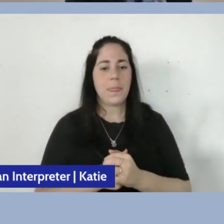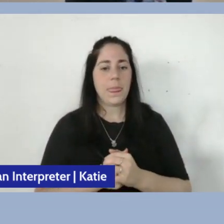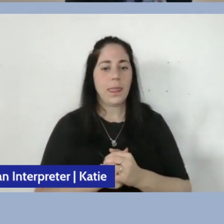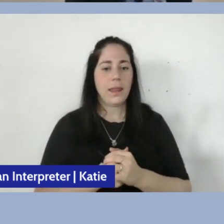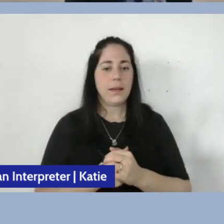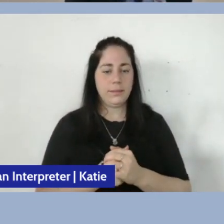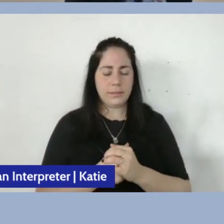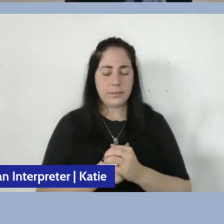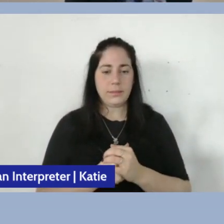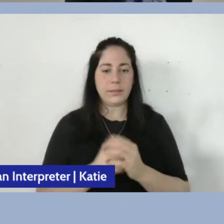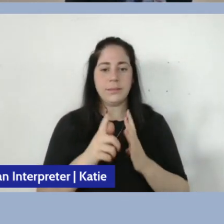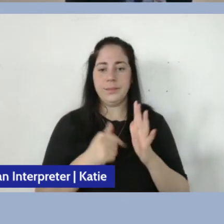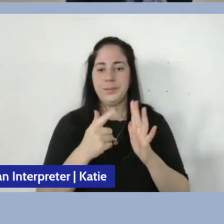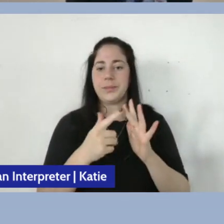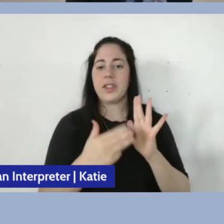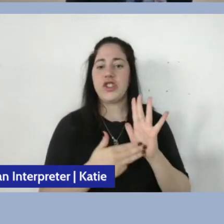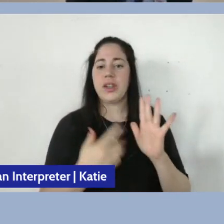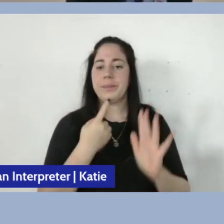The question it's